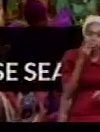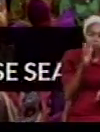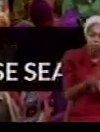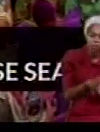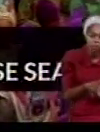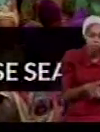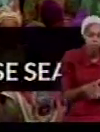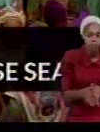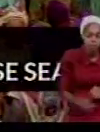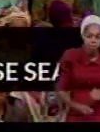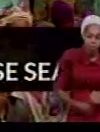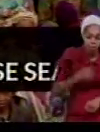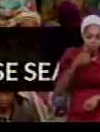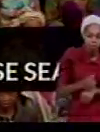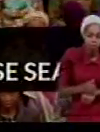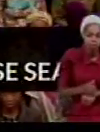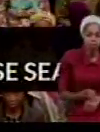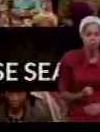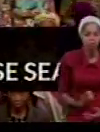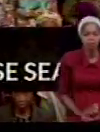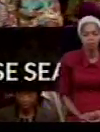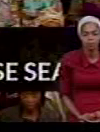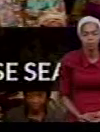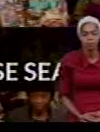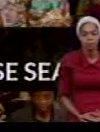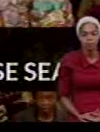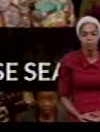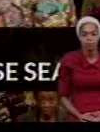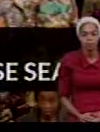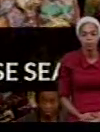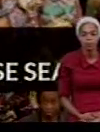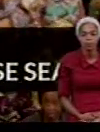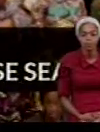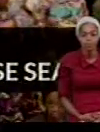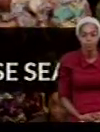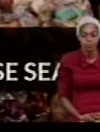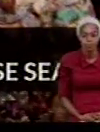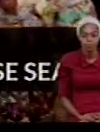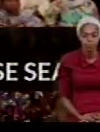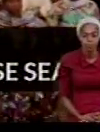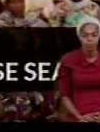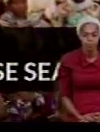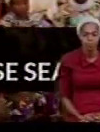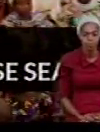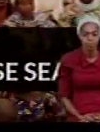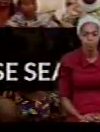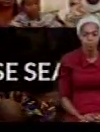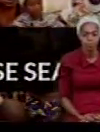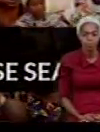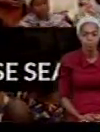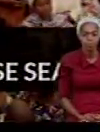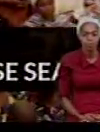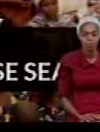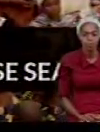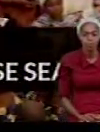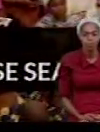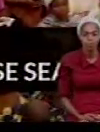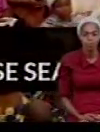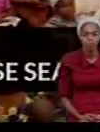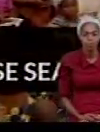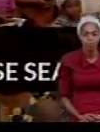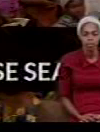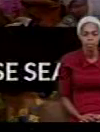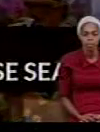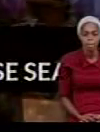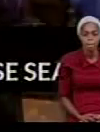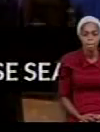soul reveal the virtue of thy love. I want thy life, thy purity, thy righteousness brought in. I